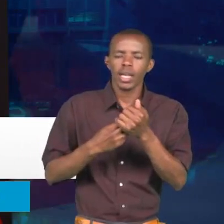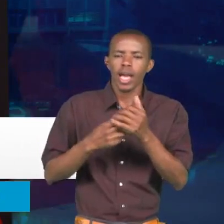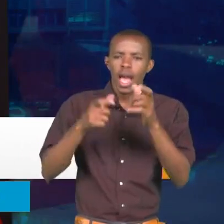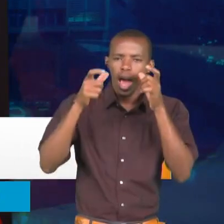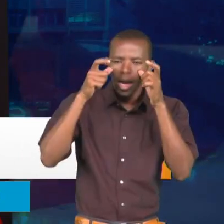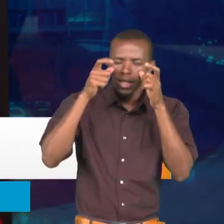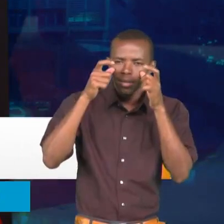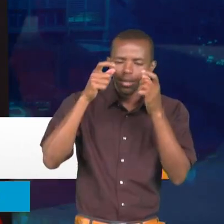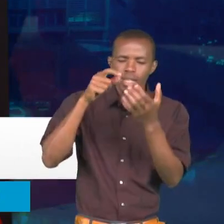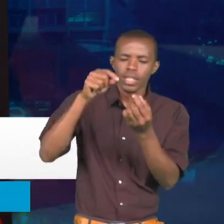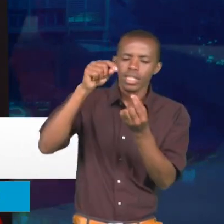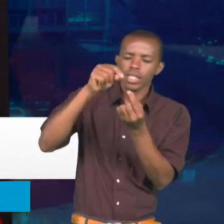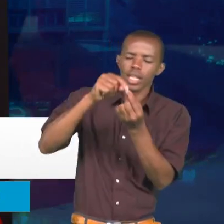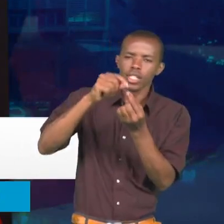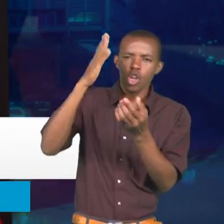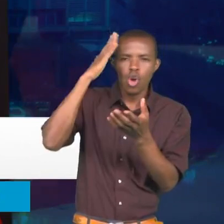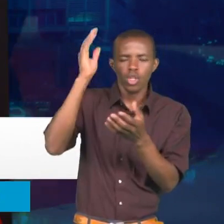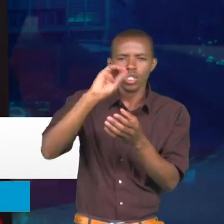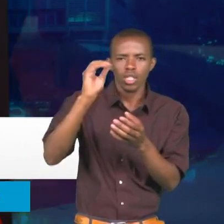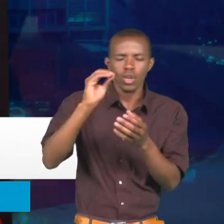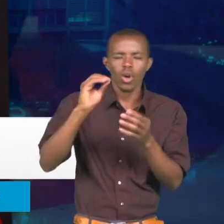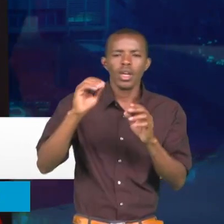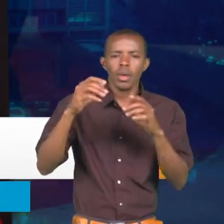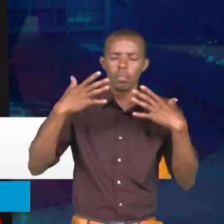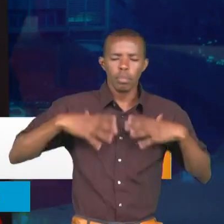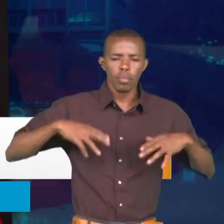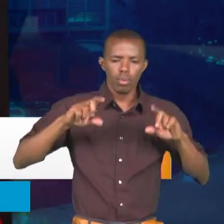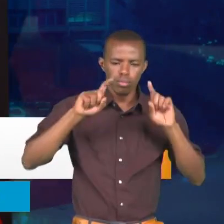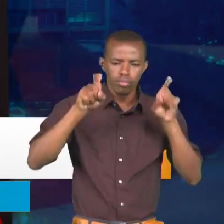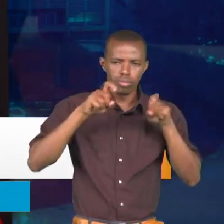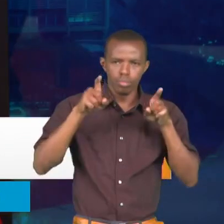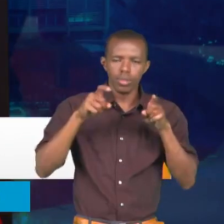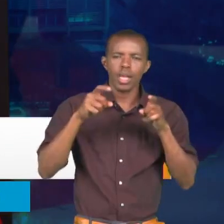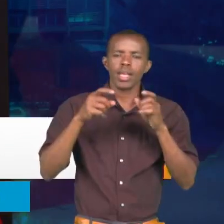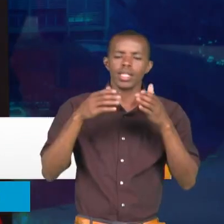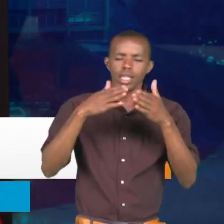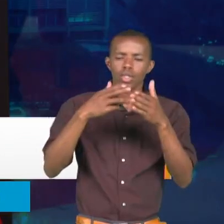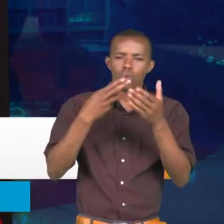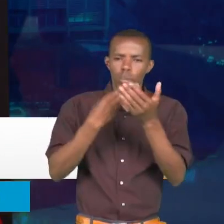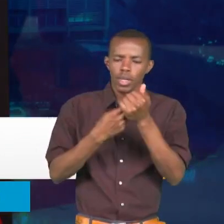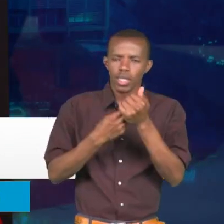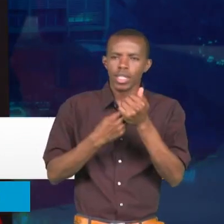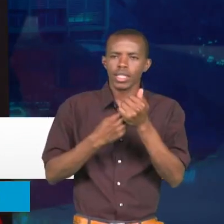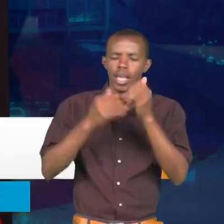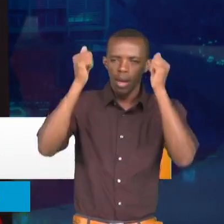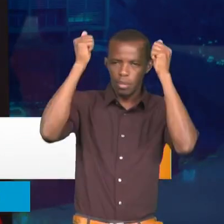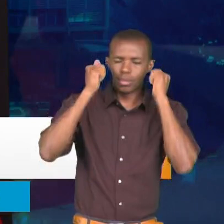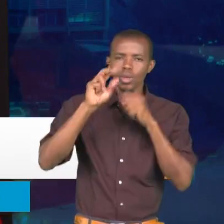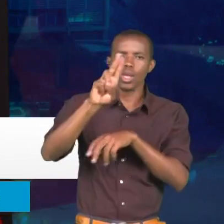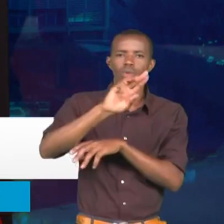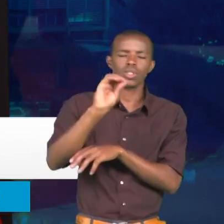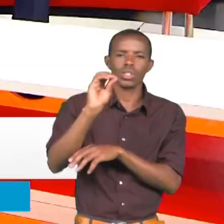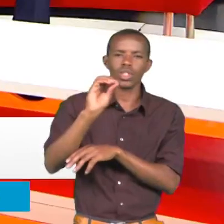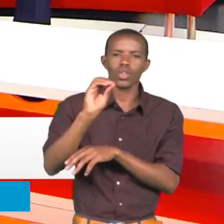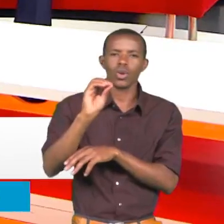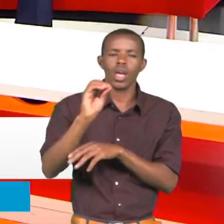think most Kenyans fall in that bracket. Absolutely. That we have sexual partners we are not using condoms with, but we've never